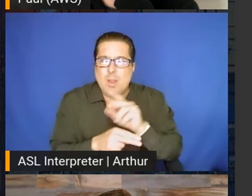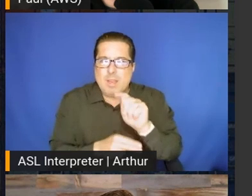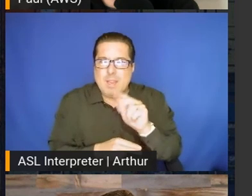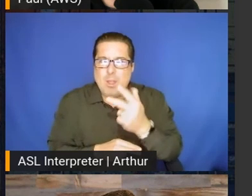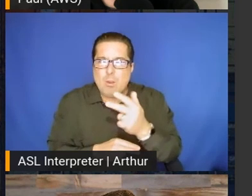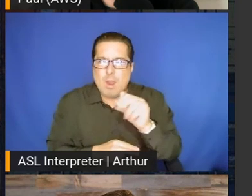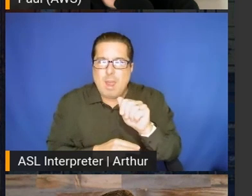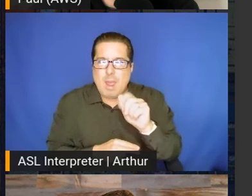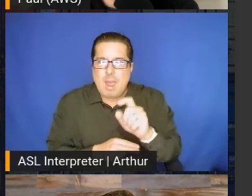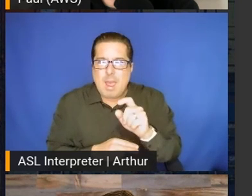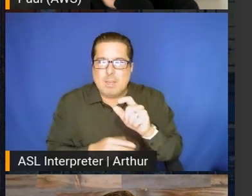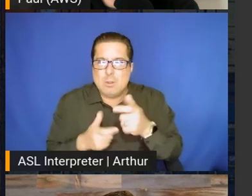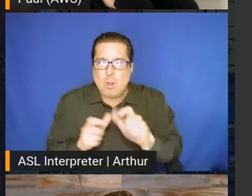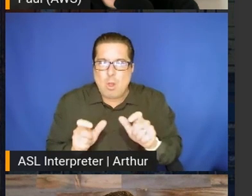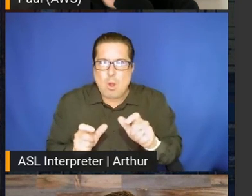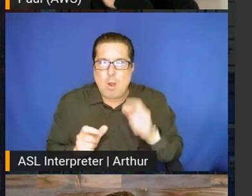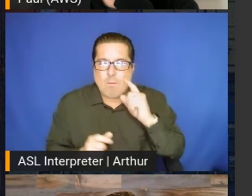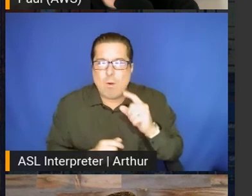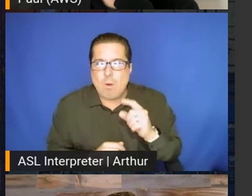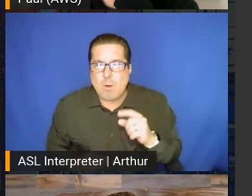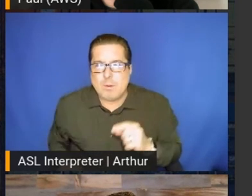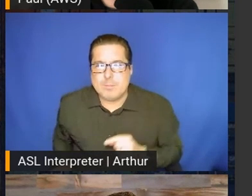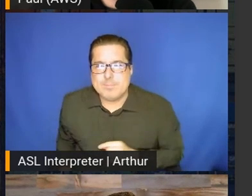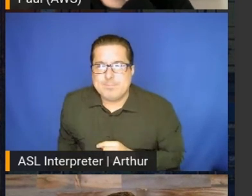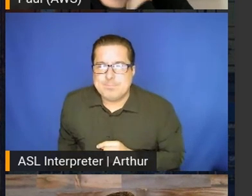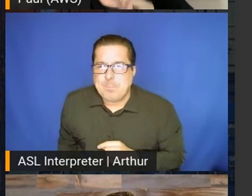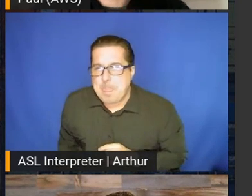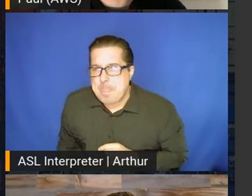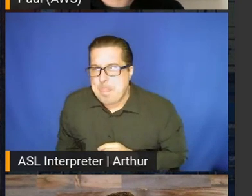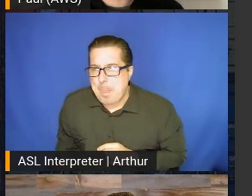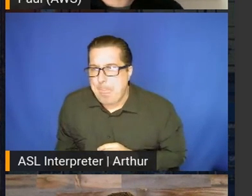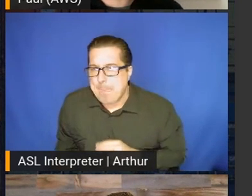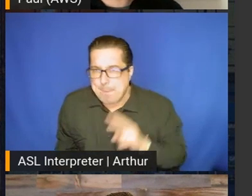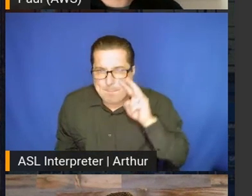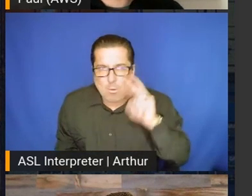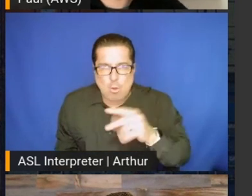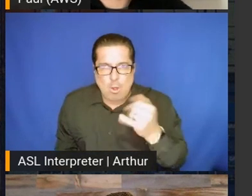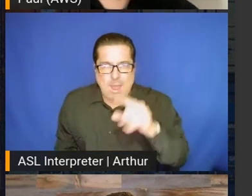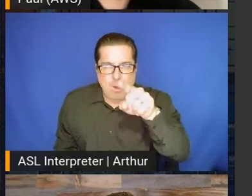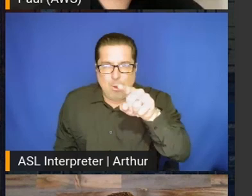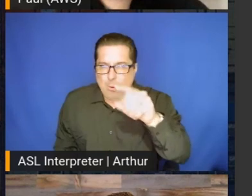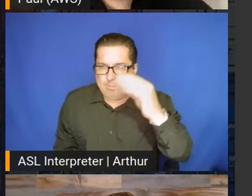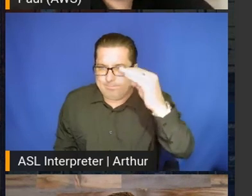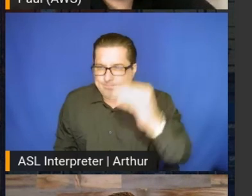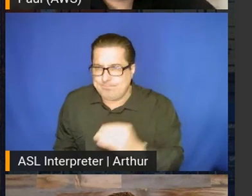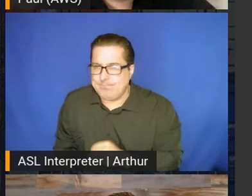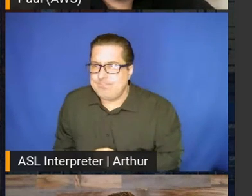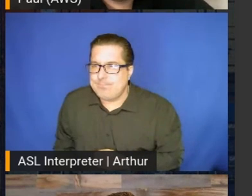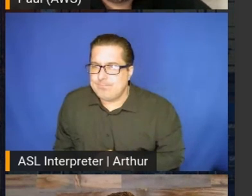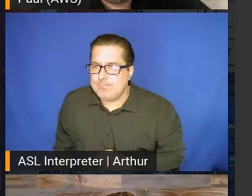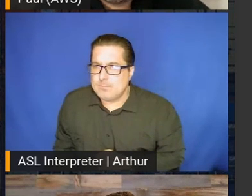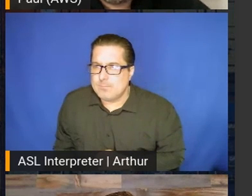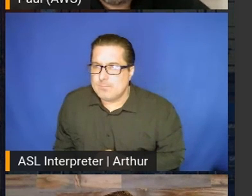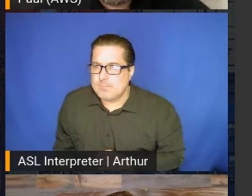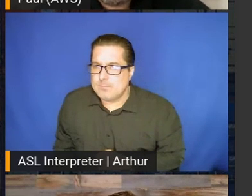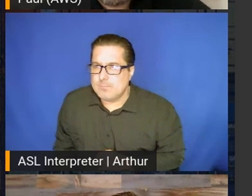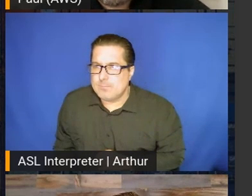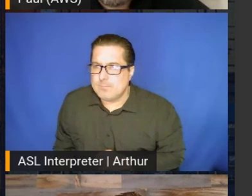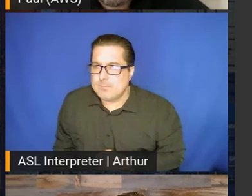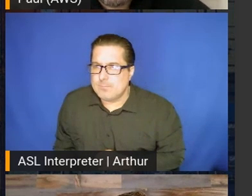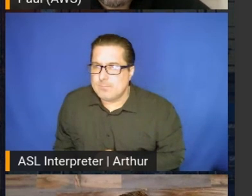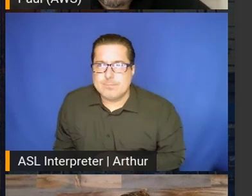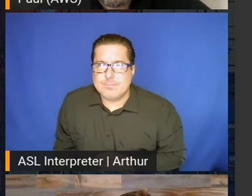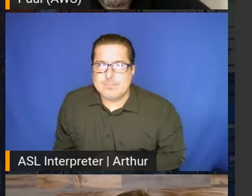large, 4 VCPs, M5 2X large, M5 4X large, just to give you the idea of what the VCP and the memory shape